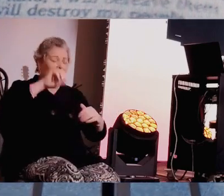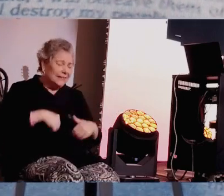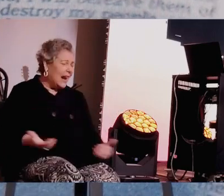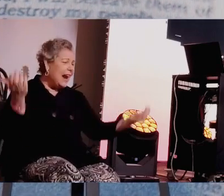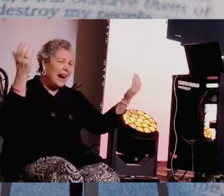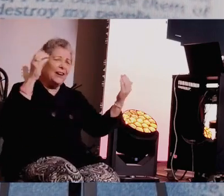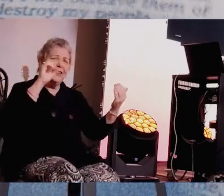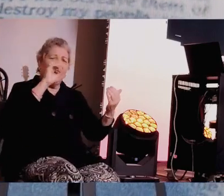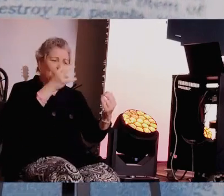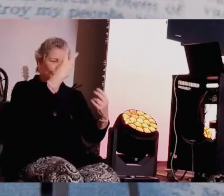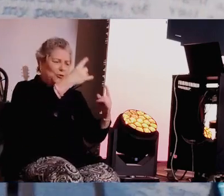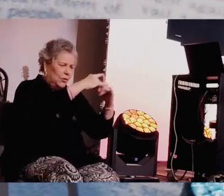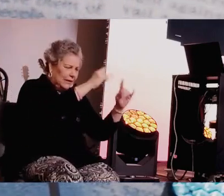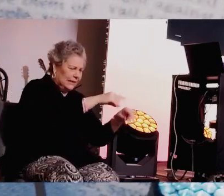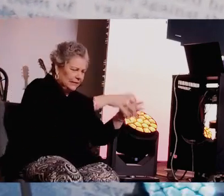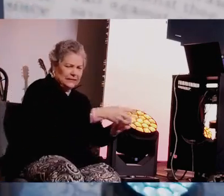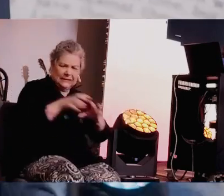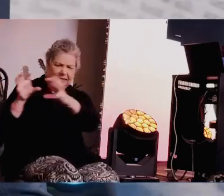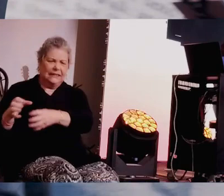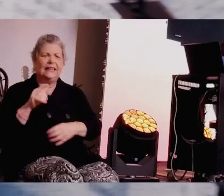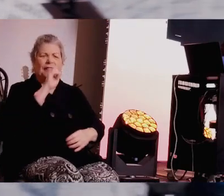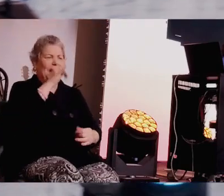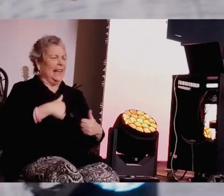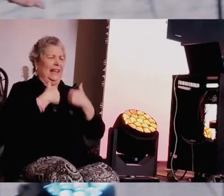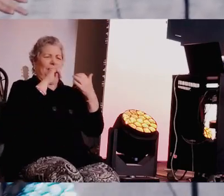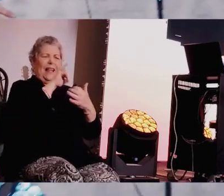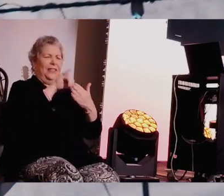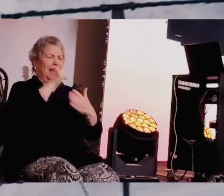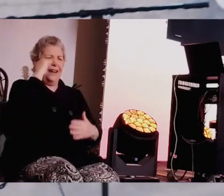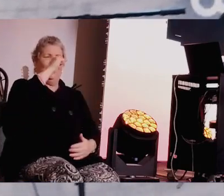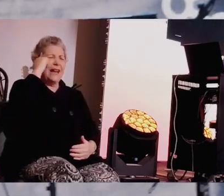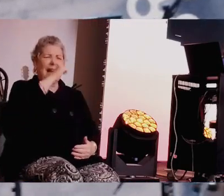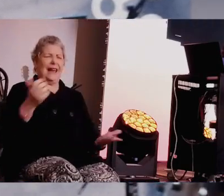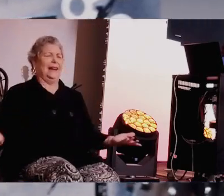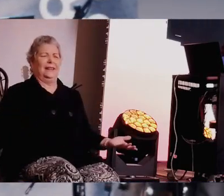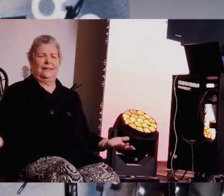of fighting on two camps, because that's everyone. They live that every single day.